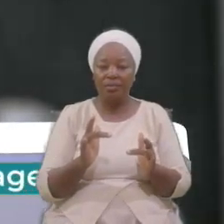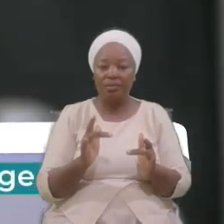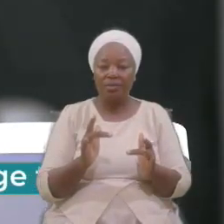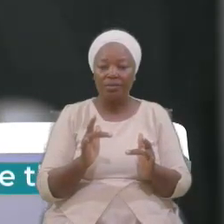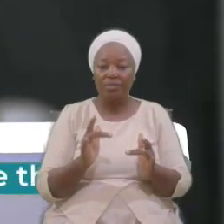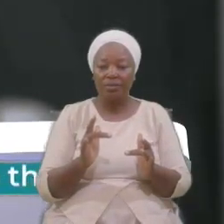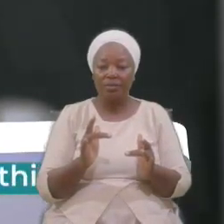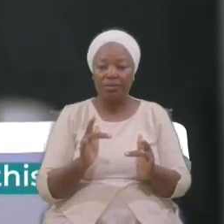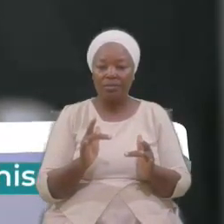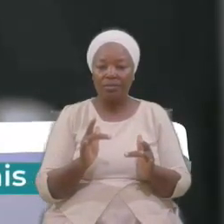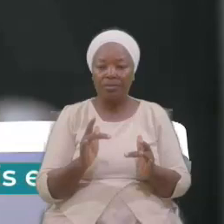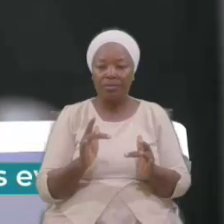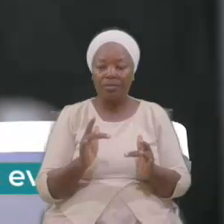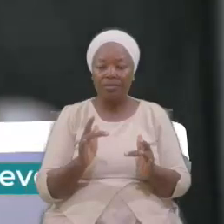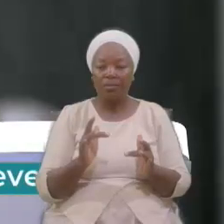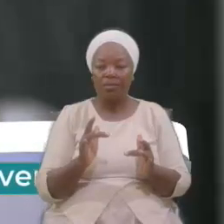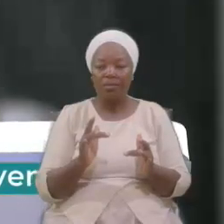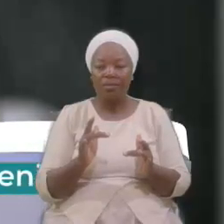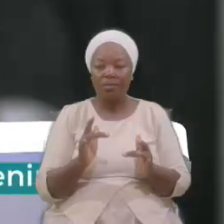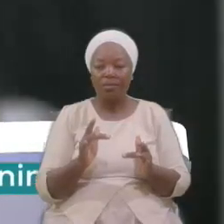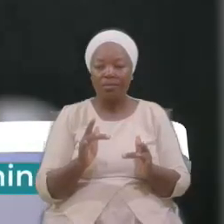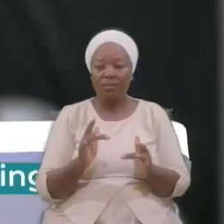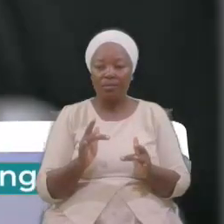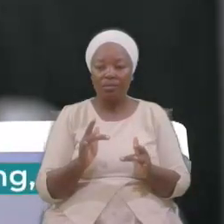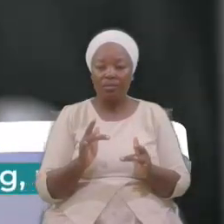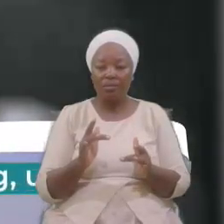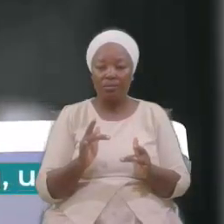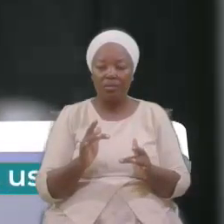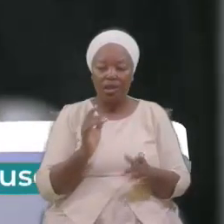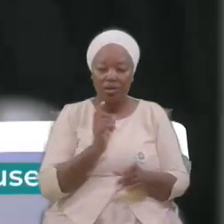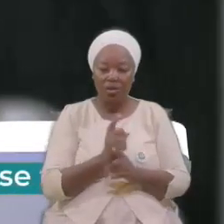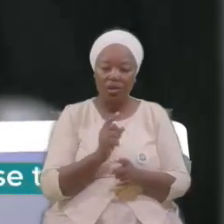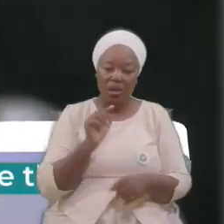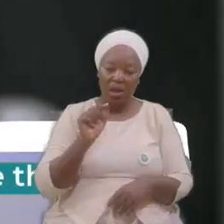your Android phone device. Please click on the link